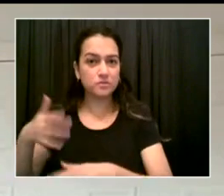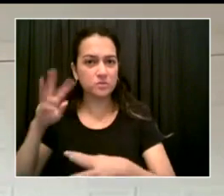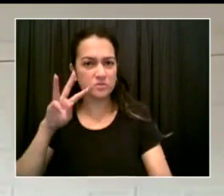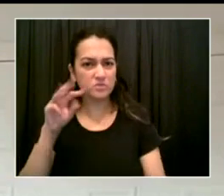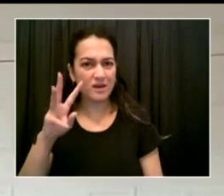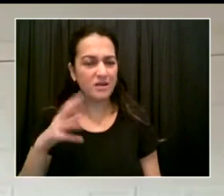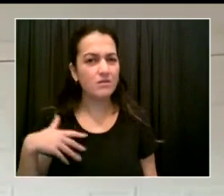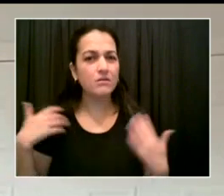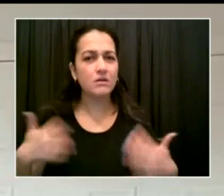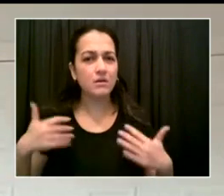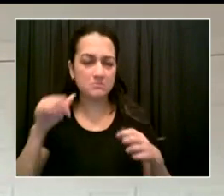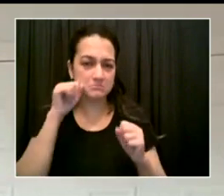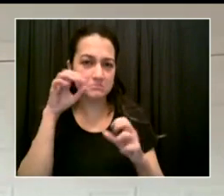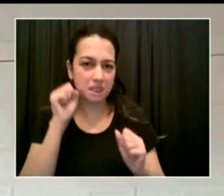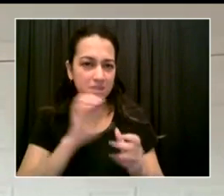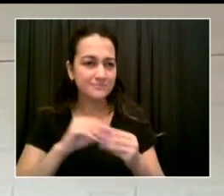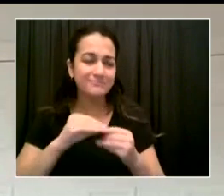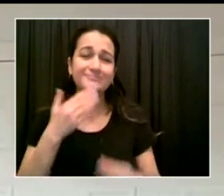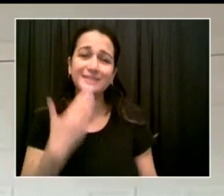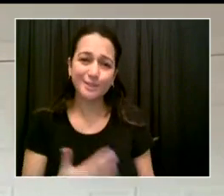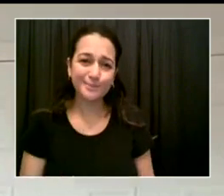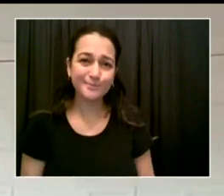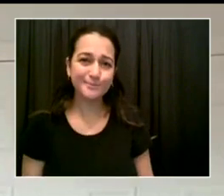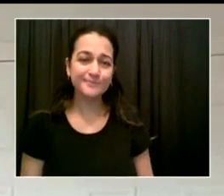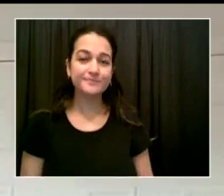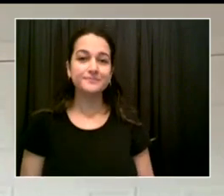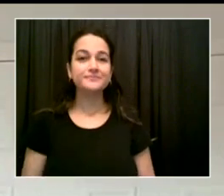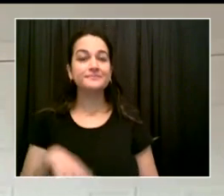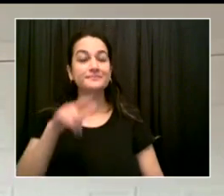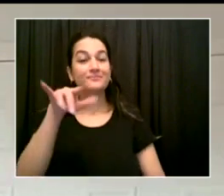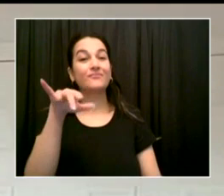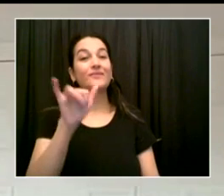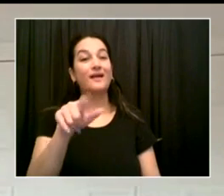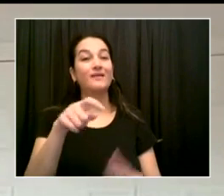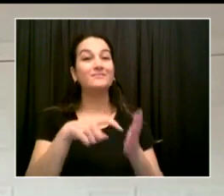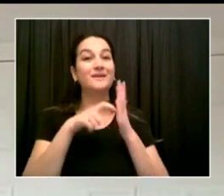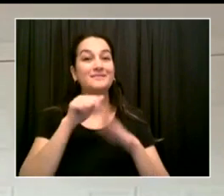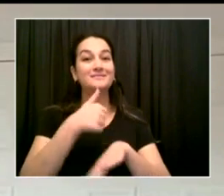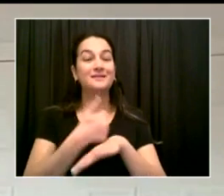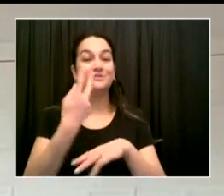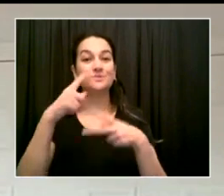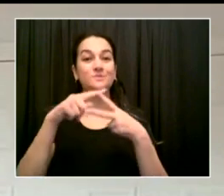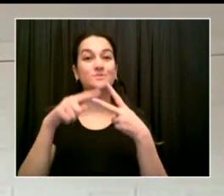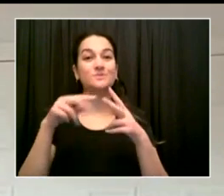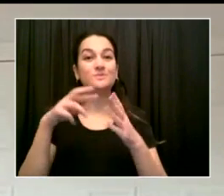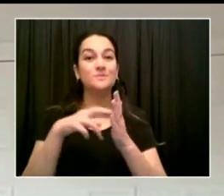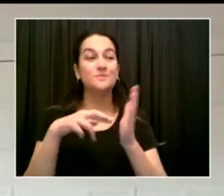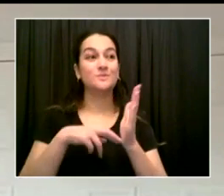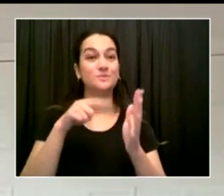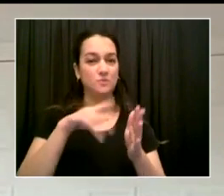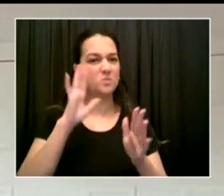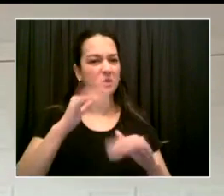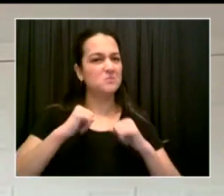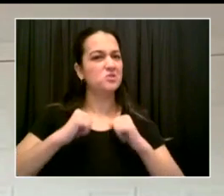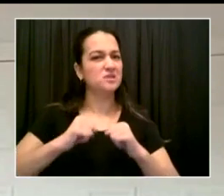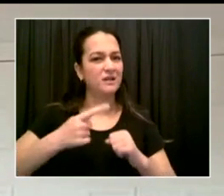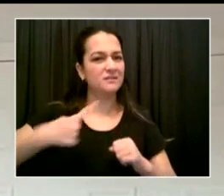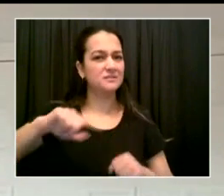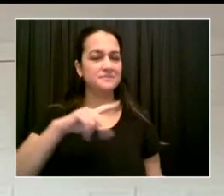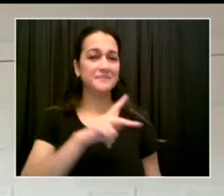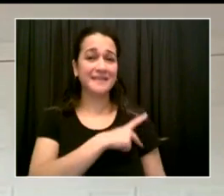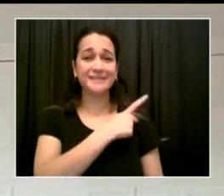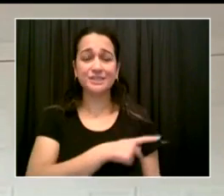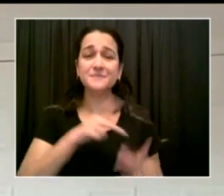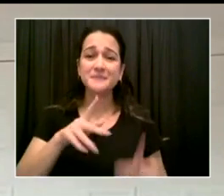healthcare workers and the patients that they serve. I think we can all agree that our municipal healthcare workers are amazing people who risked